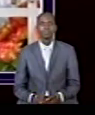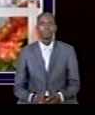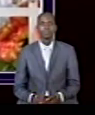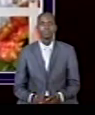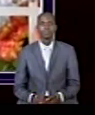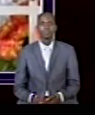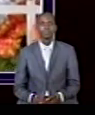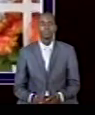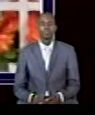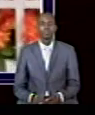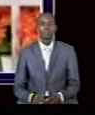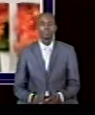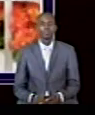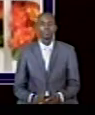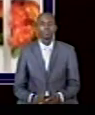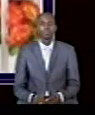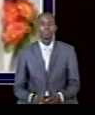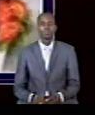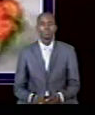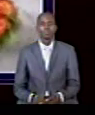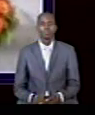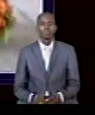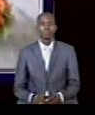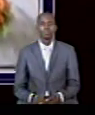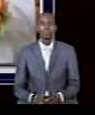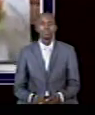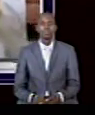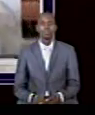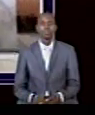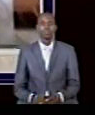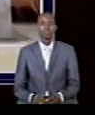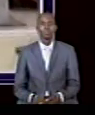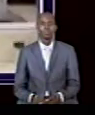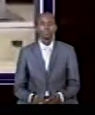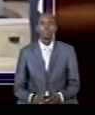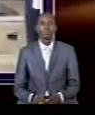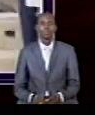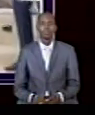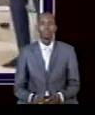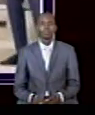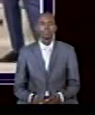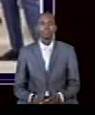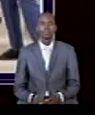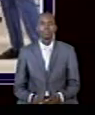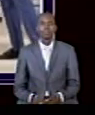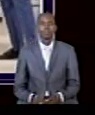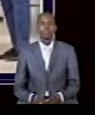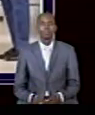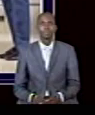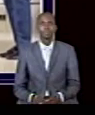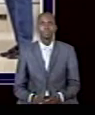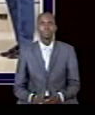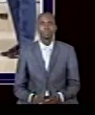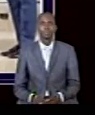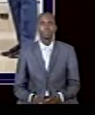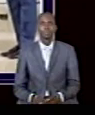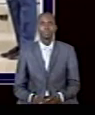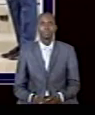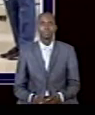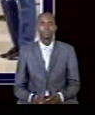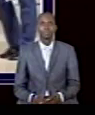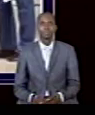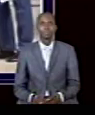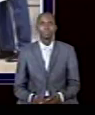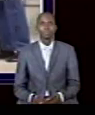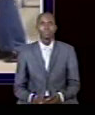fien. Agaro mansang akwon nye ngantom ta yin yon. Perke mfrem ya basenam. Akwon miya song. Ten nika ka. Frandu wakiri ba abo ya upo ni ya